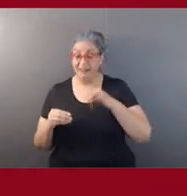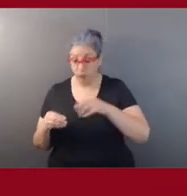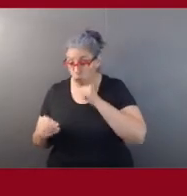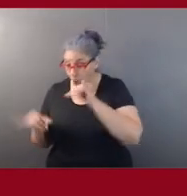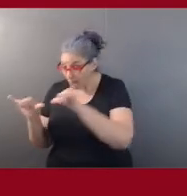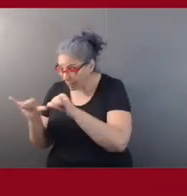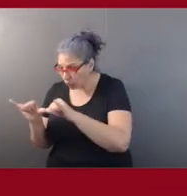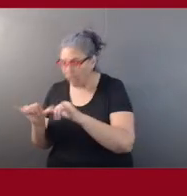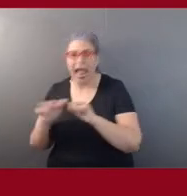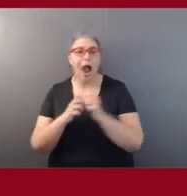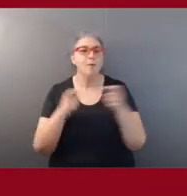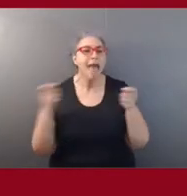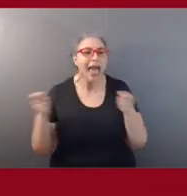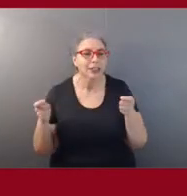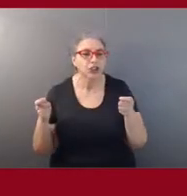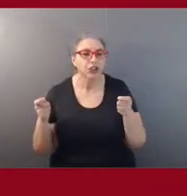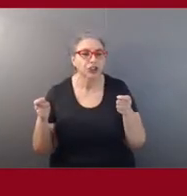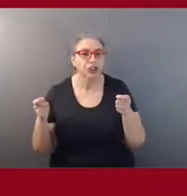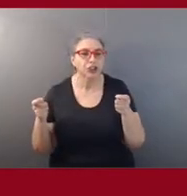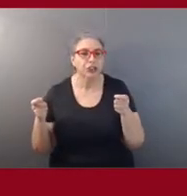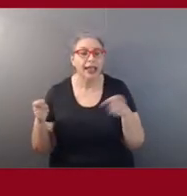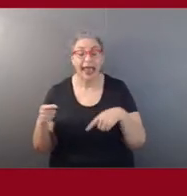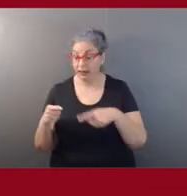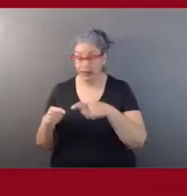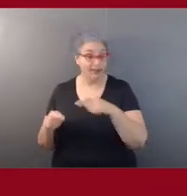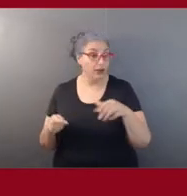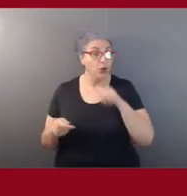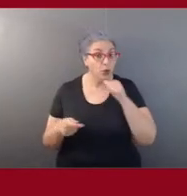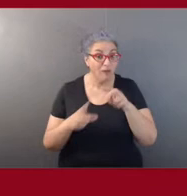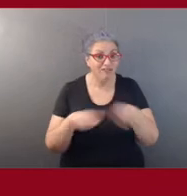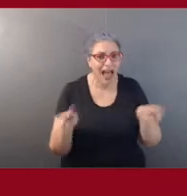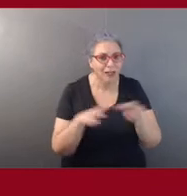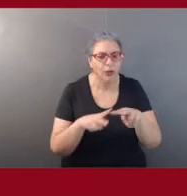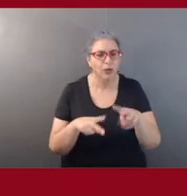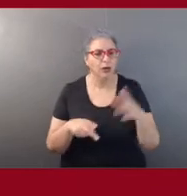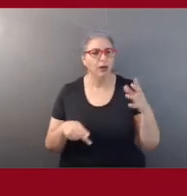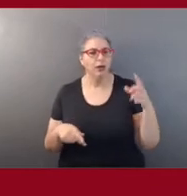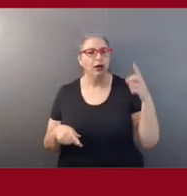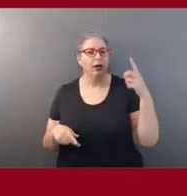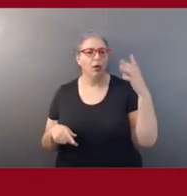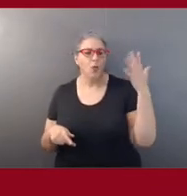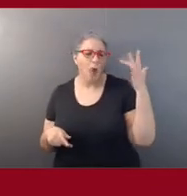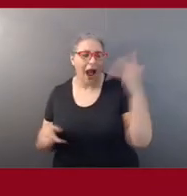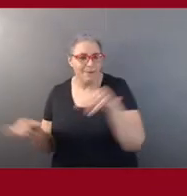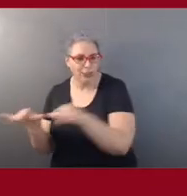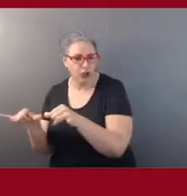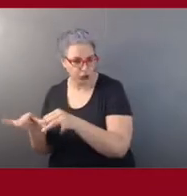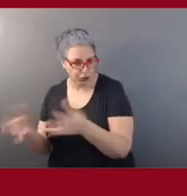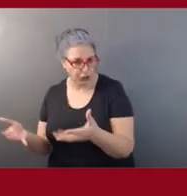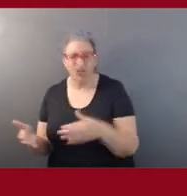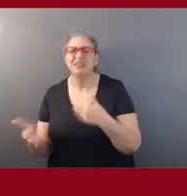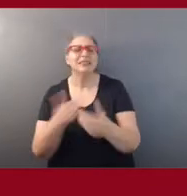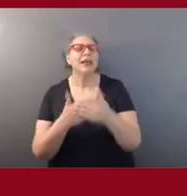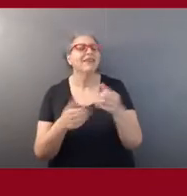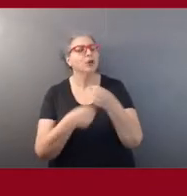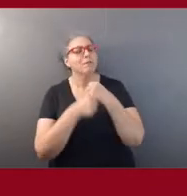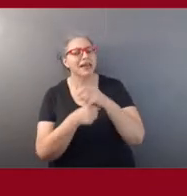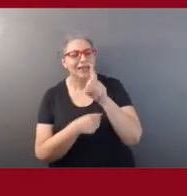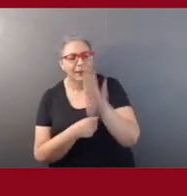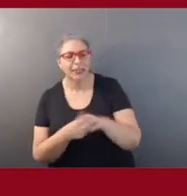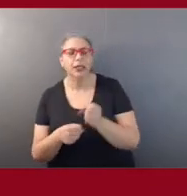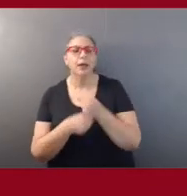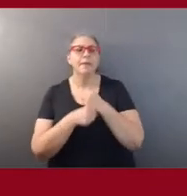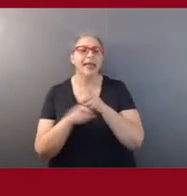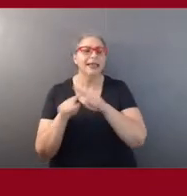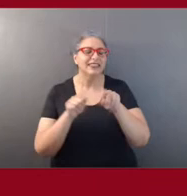what you don't measure, and you don't measure what's never been valued. Right. And so even when you create these databases and all these access points for people to try to